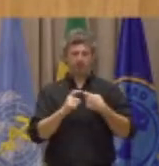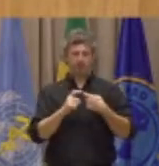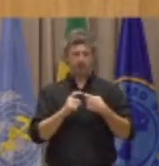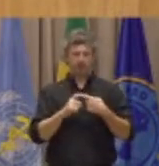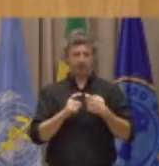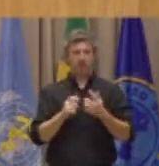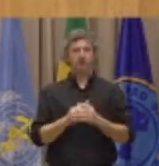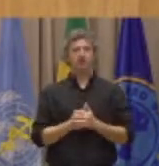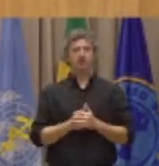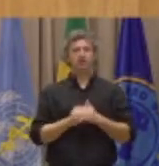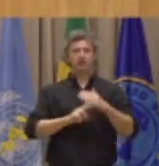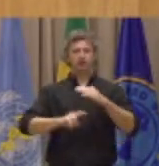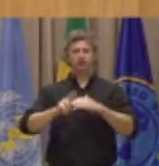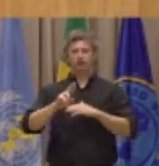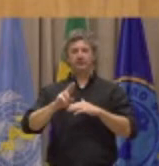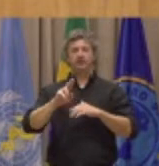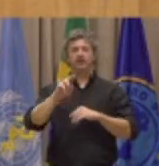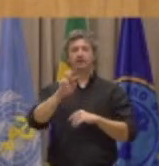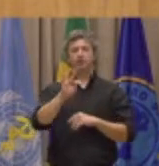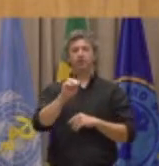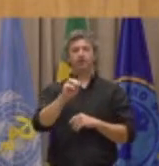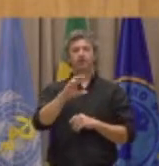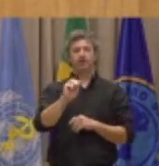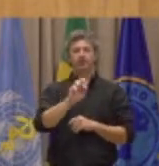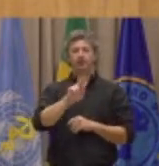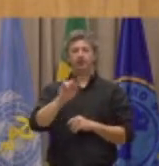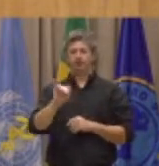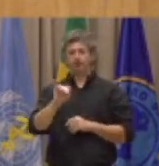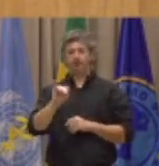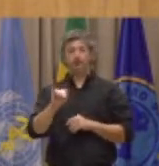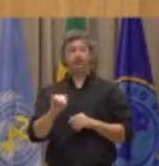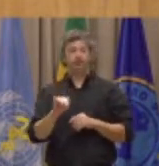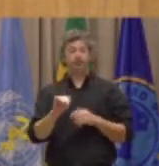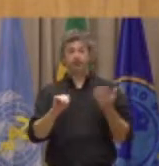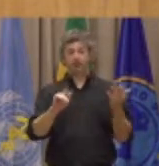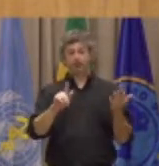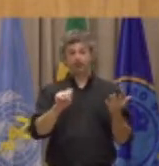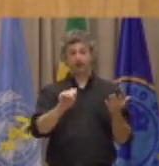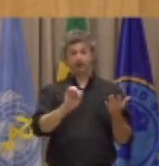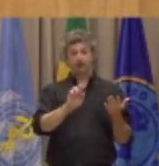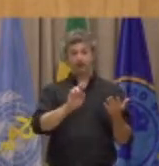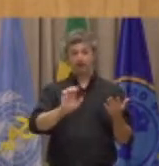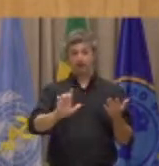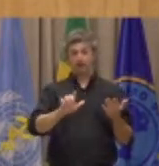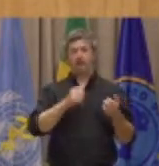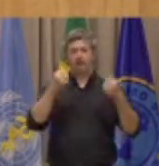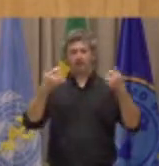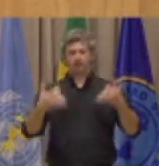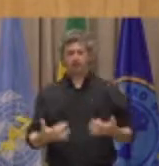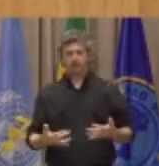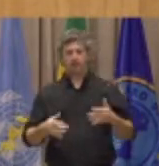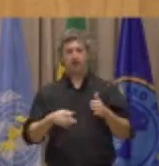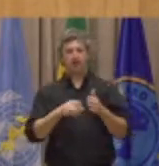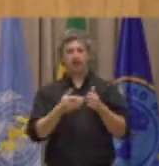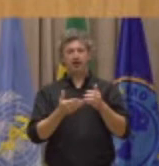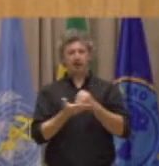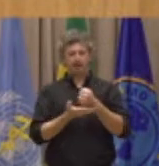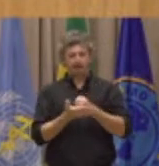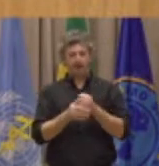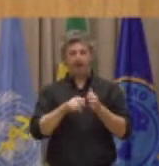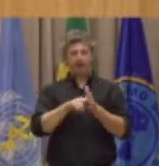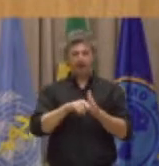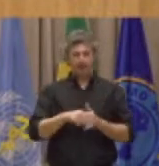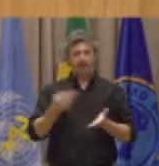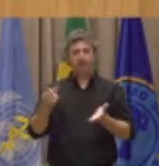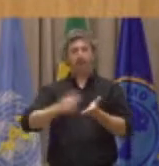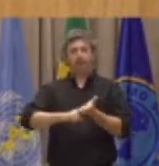Sul University and also professor of medicine, University of Vale do Itacarí. And he's going to talk about